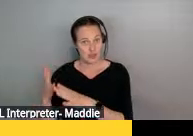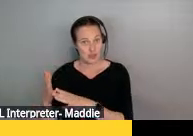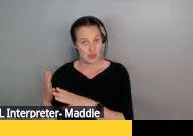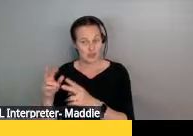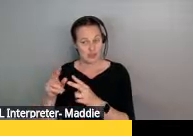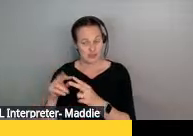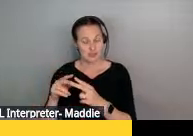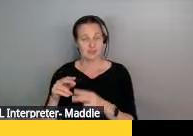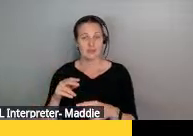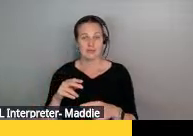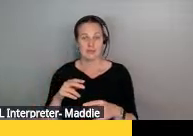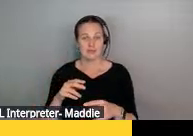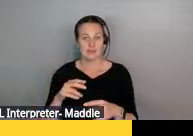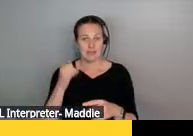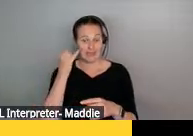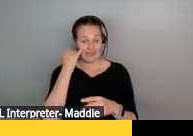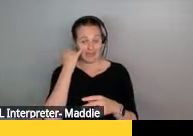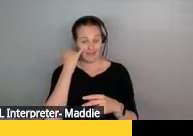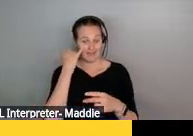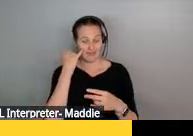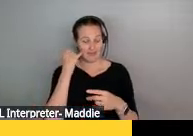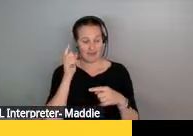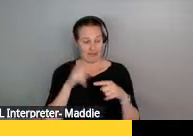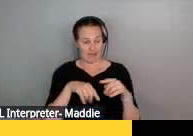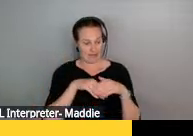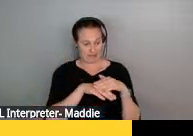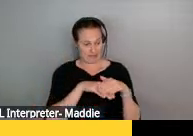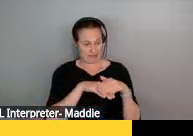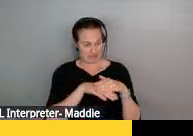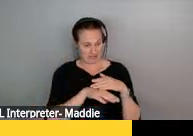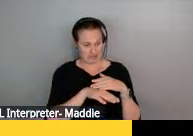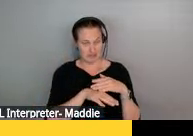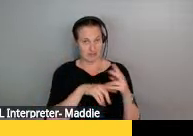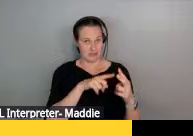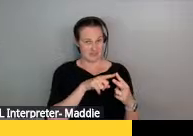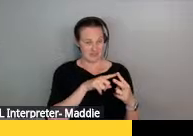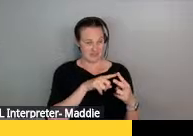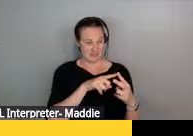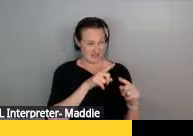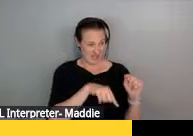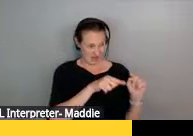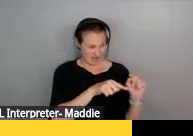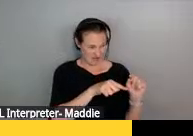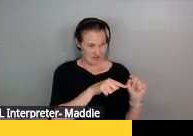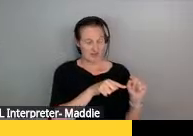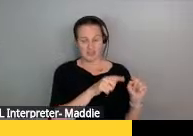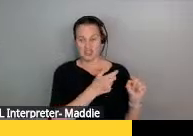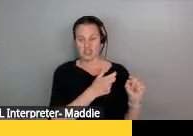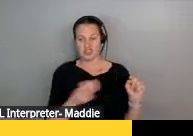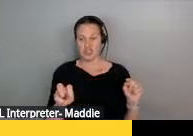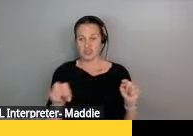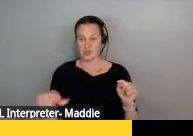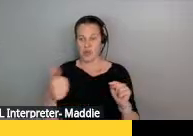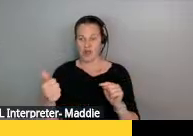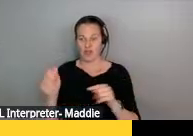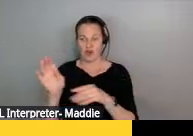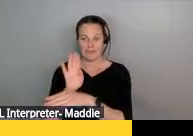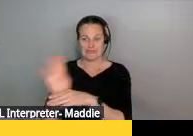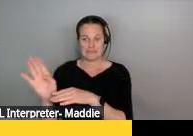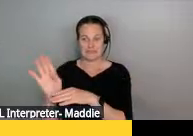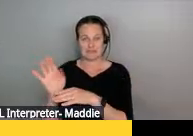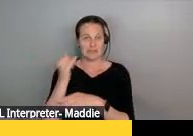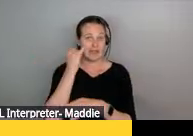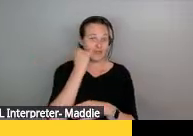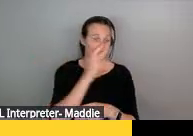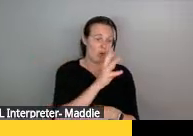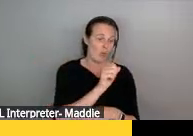accessibility issues, if they can, is to switch from one provider to another. So, just as an example, if they're shopping on Walmart's